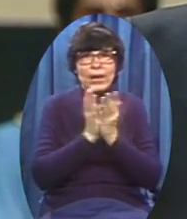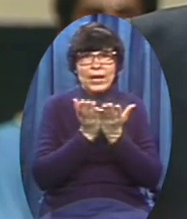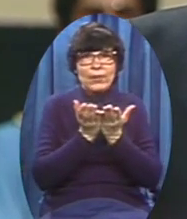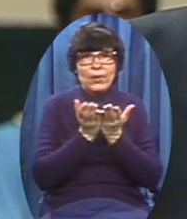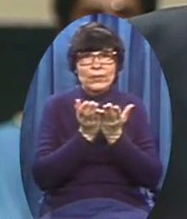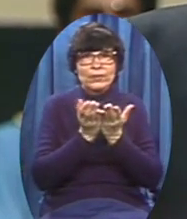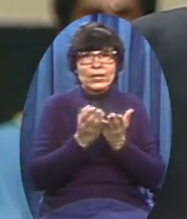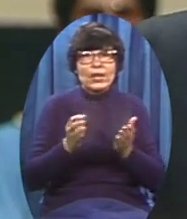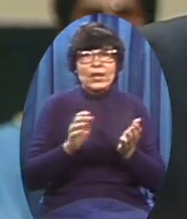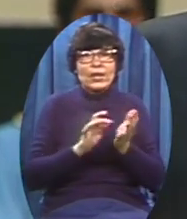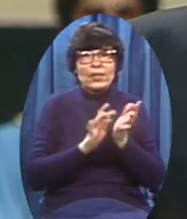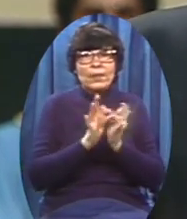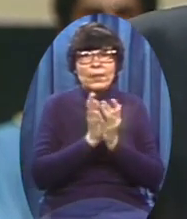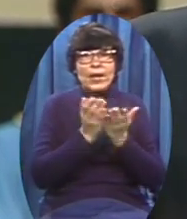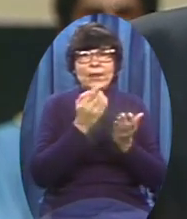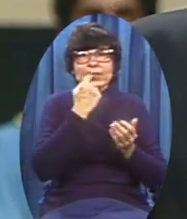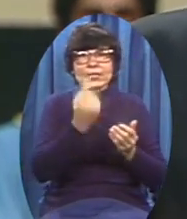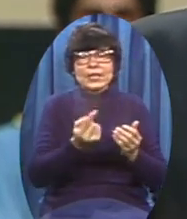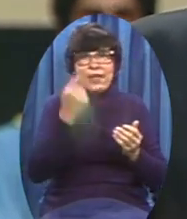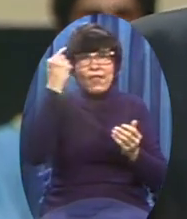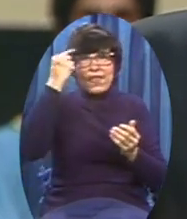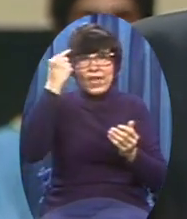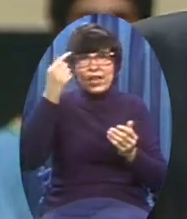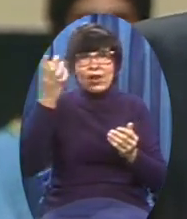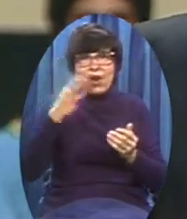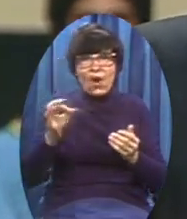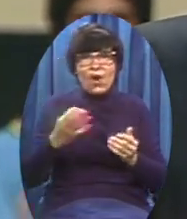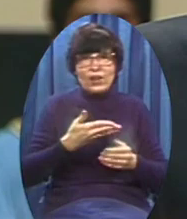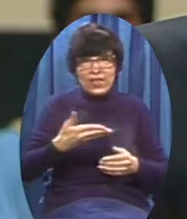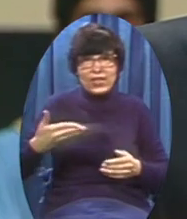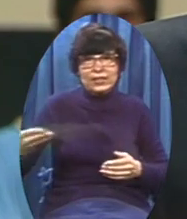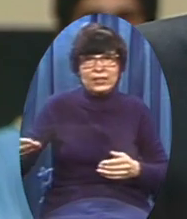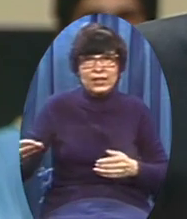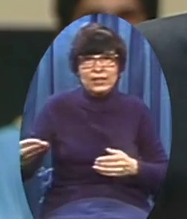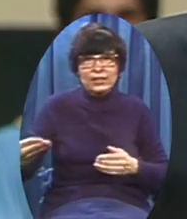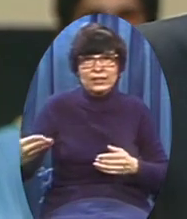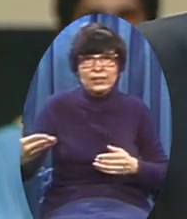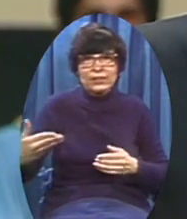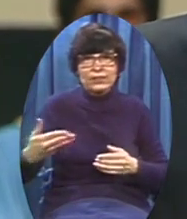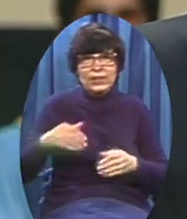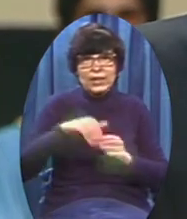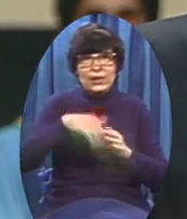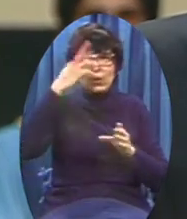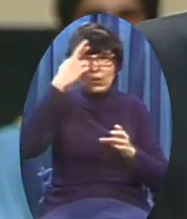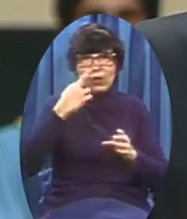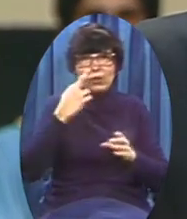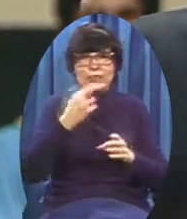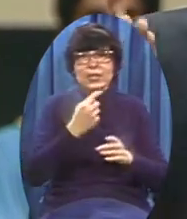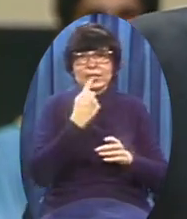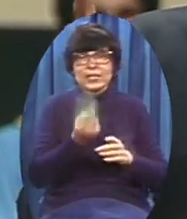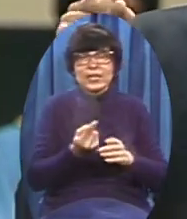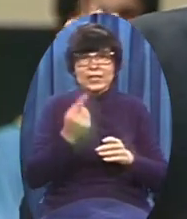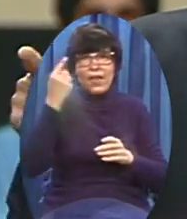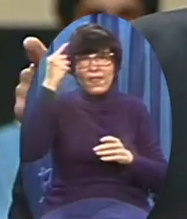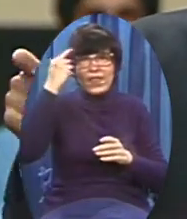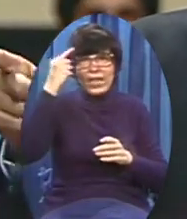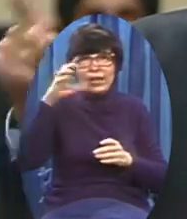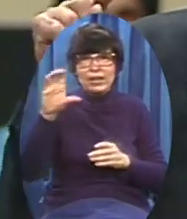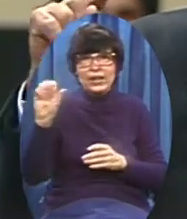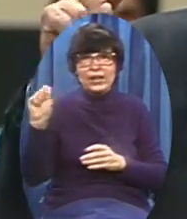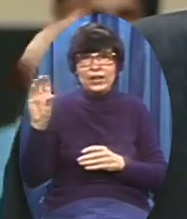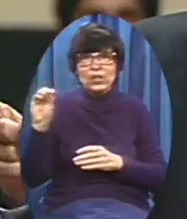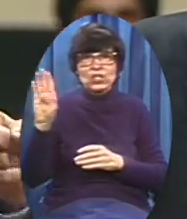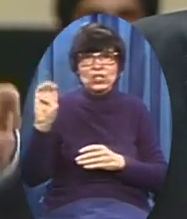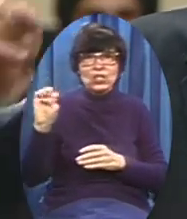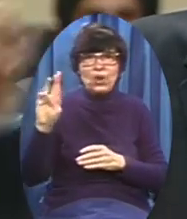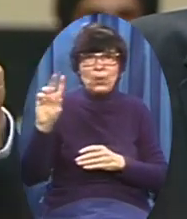these things. In Romans chapter 12 and verse 3, it says, think soberly. It seems to me that in